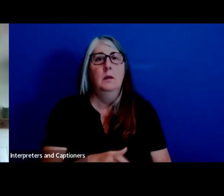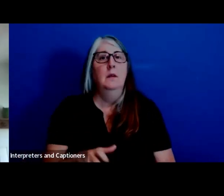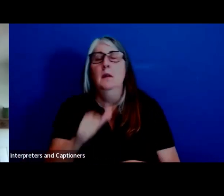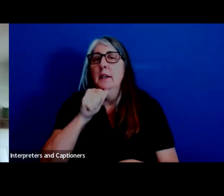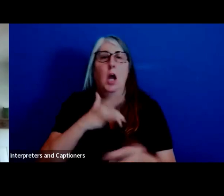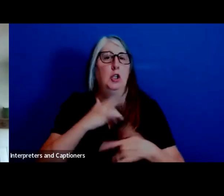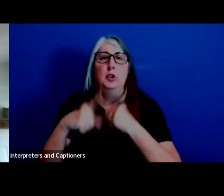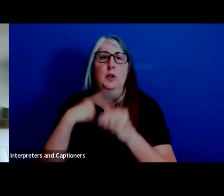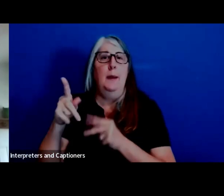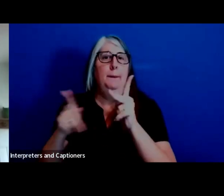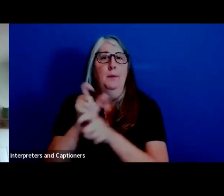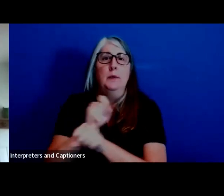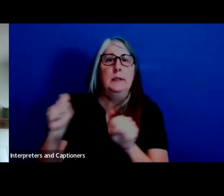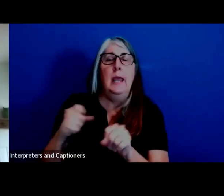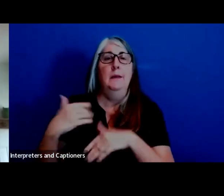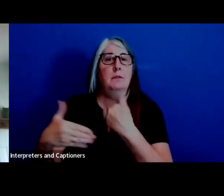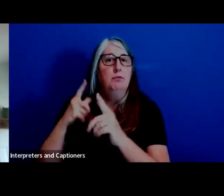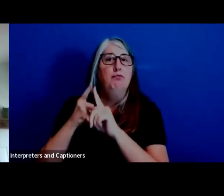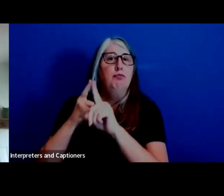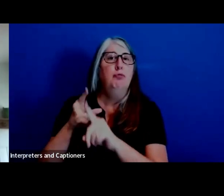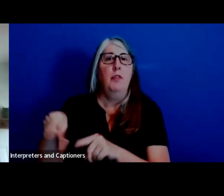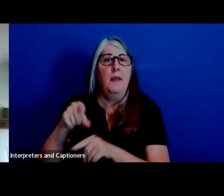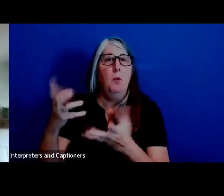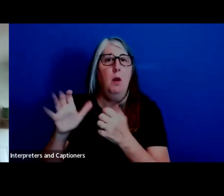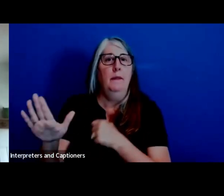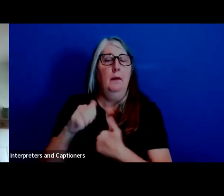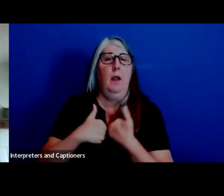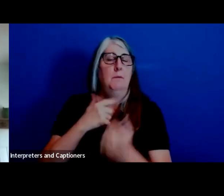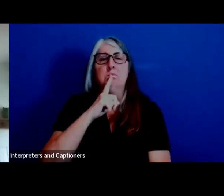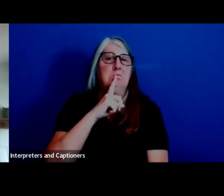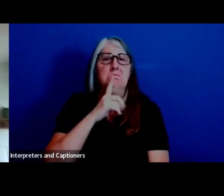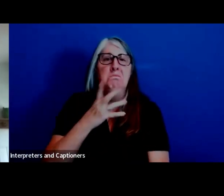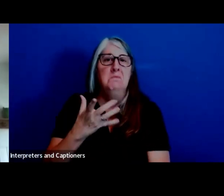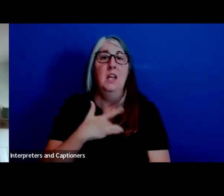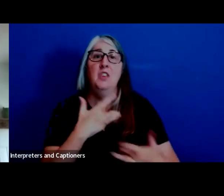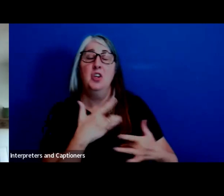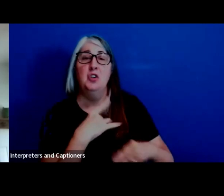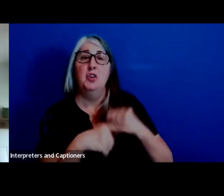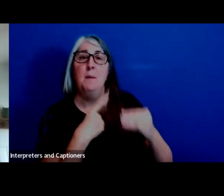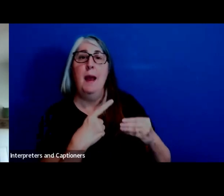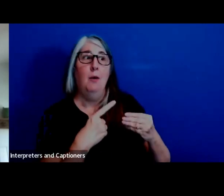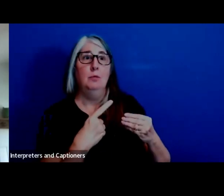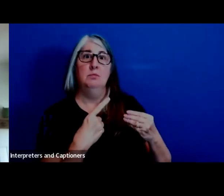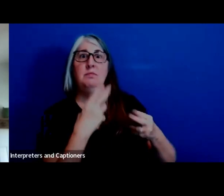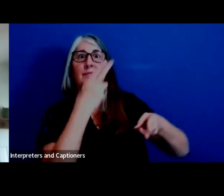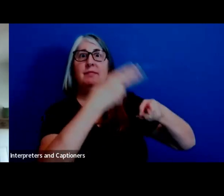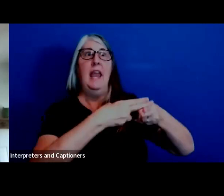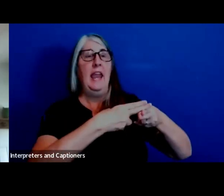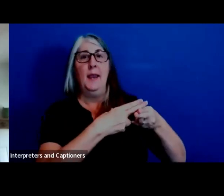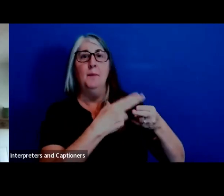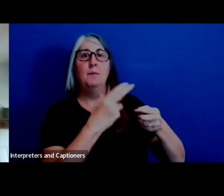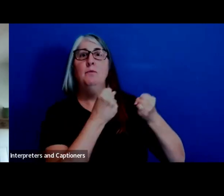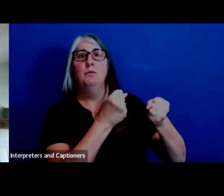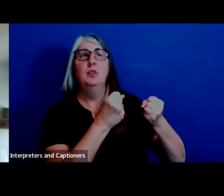them move toward what they want in their lives. The concern is not about helping people have the